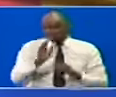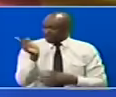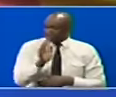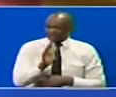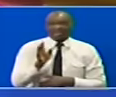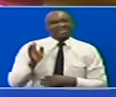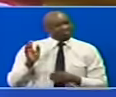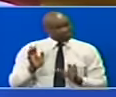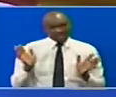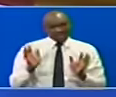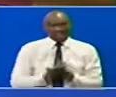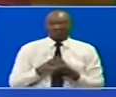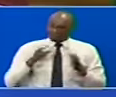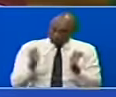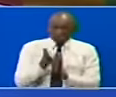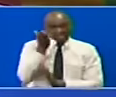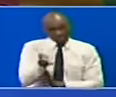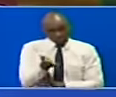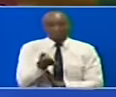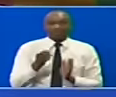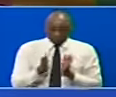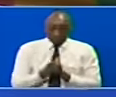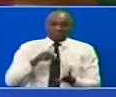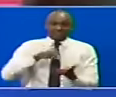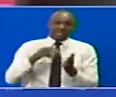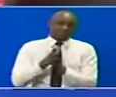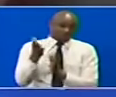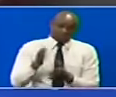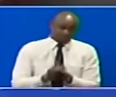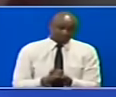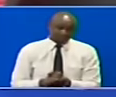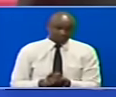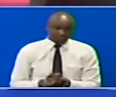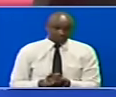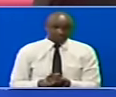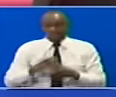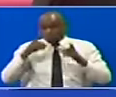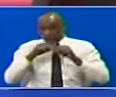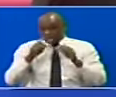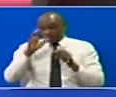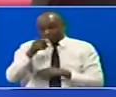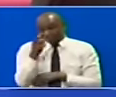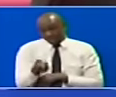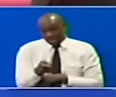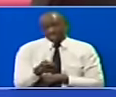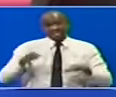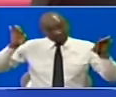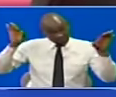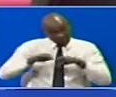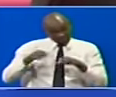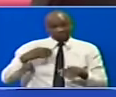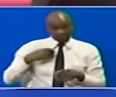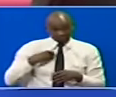women completely. I am with you and I'll stand by you. In a statement delivered by Rift Valley KANU